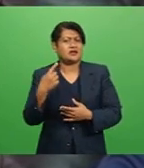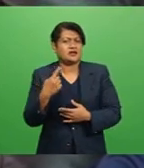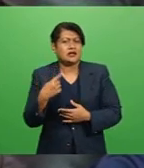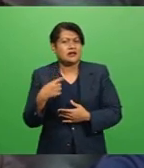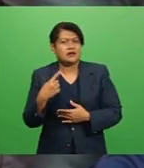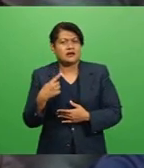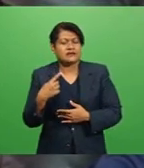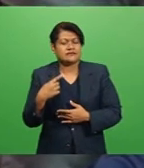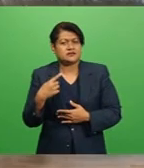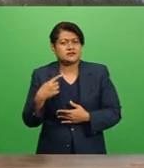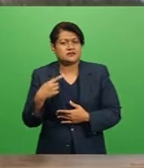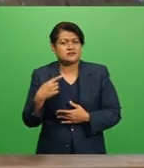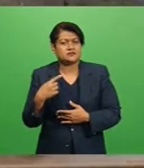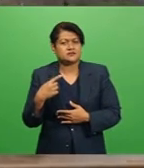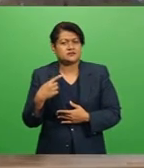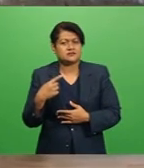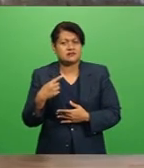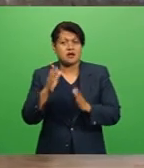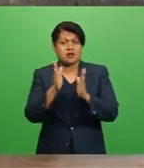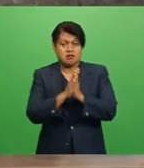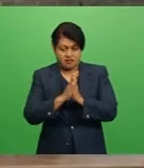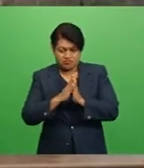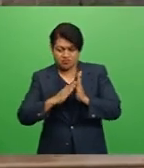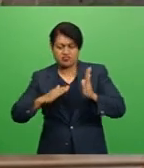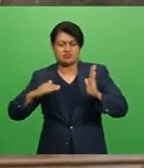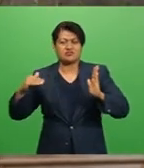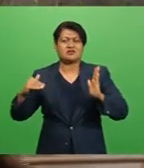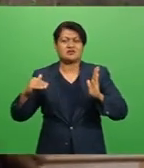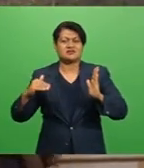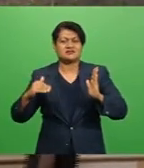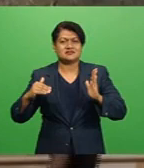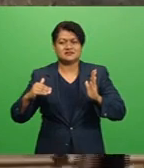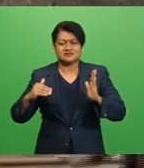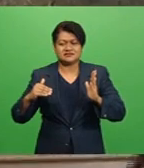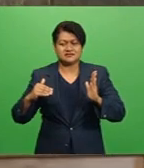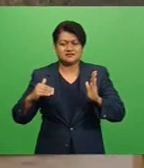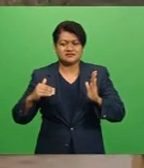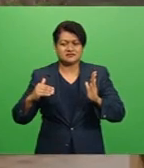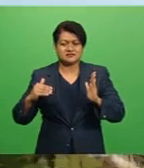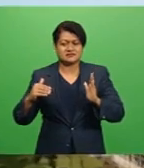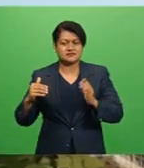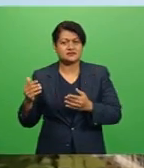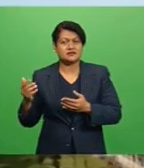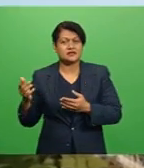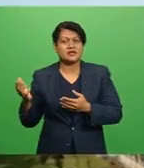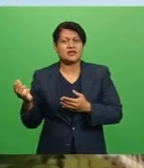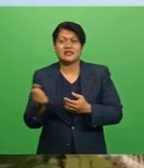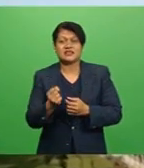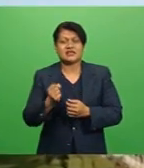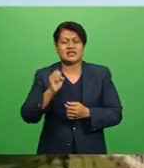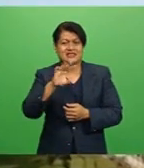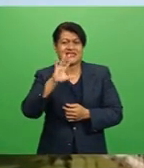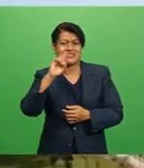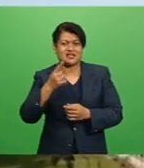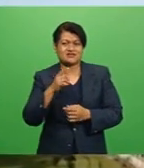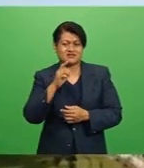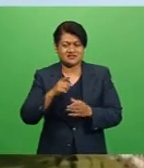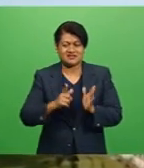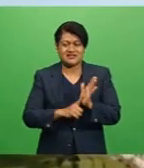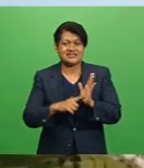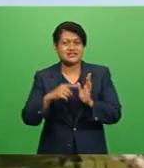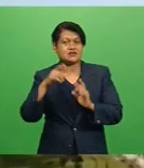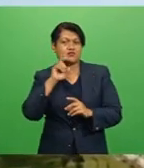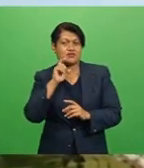11 trucks that have the carrying capacity of 10,000 liters. Ranima says that a team from the